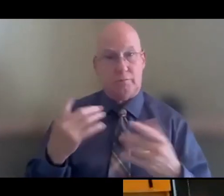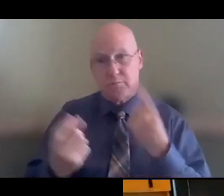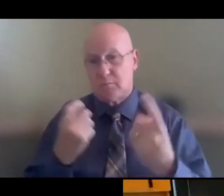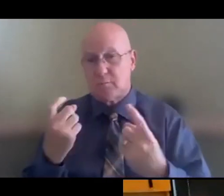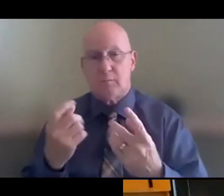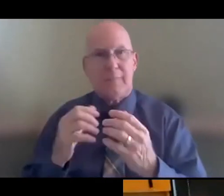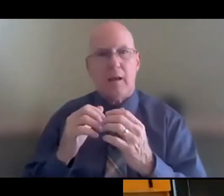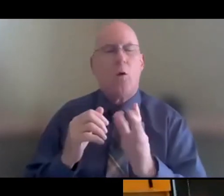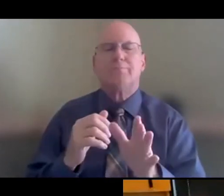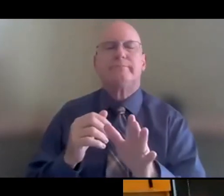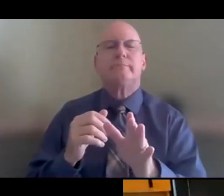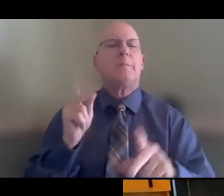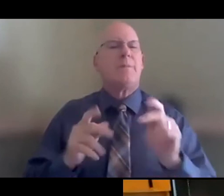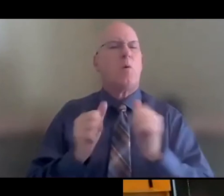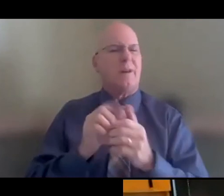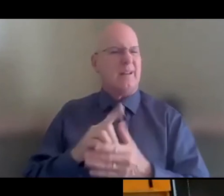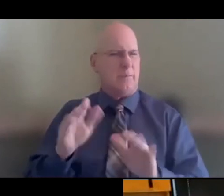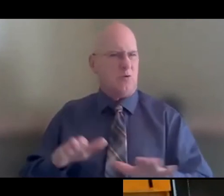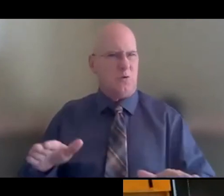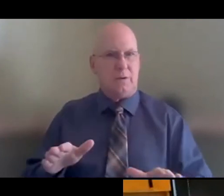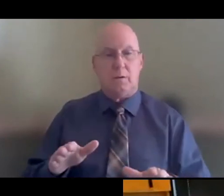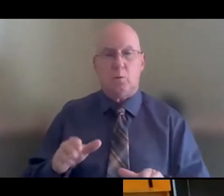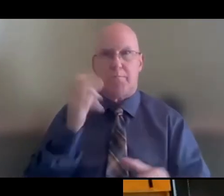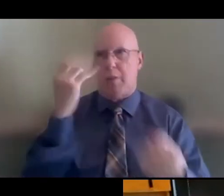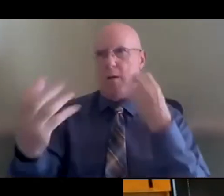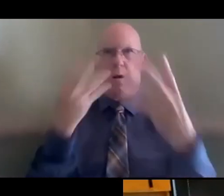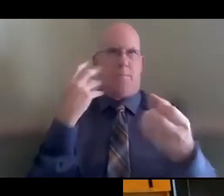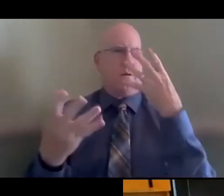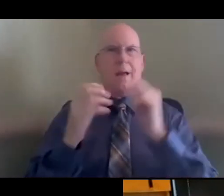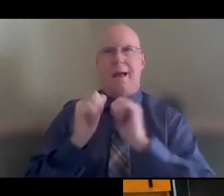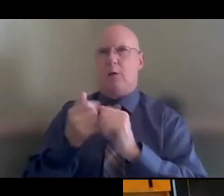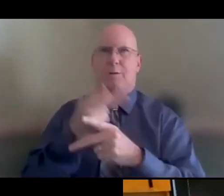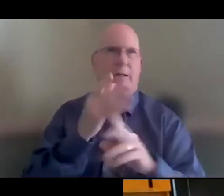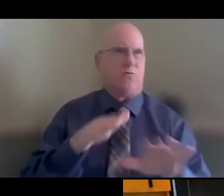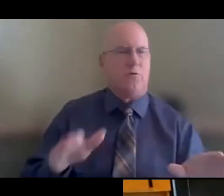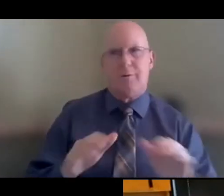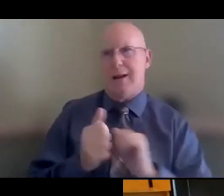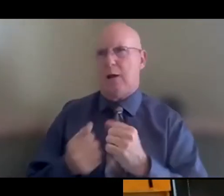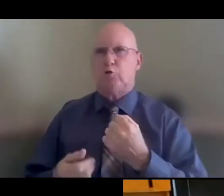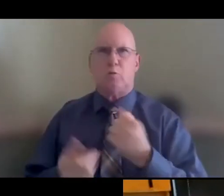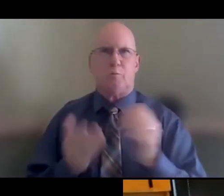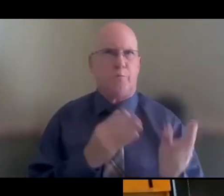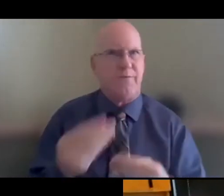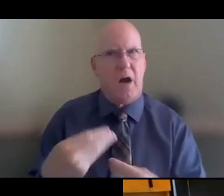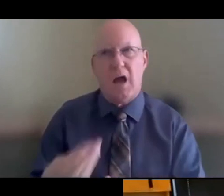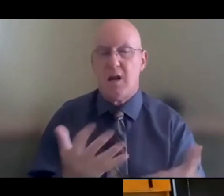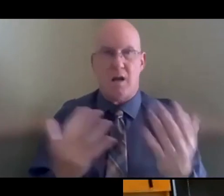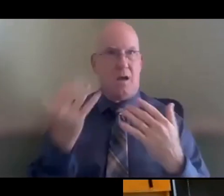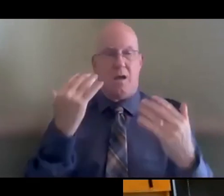to provide for them, what is best for them. So getting to the ABLE account information sometimes is a